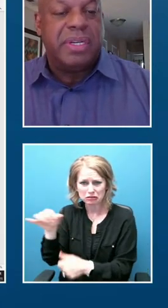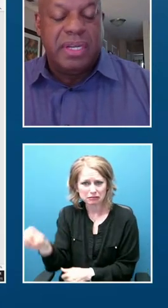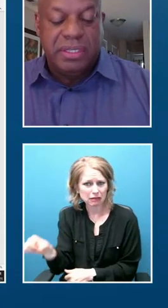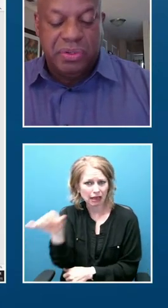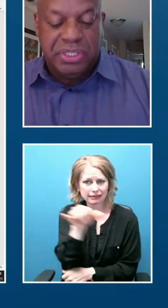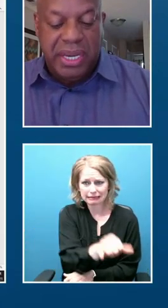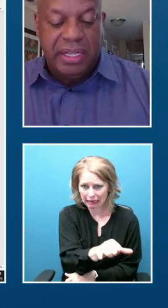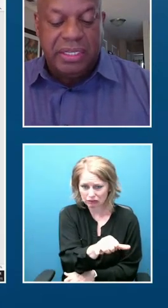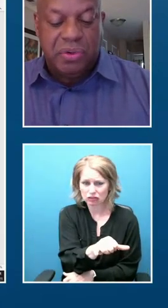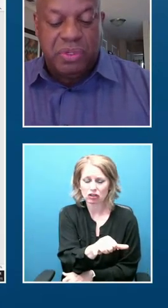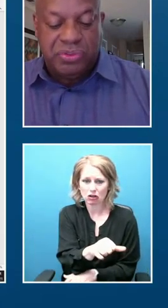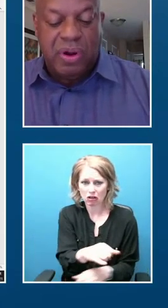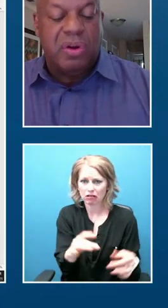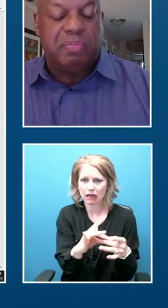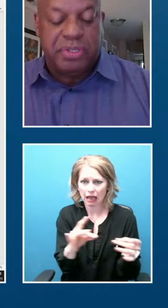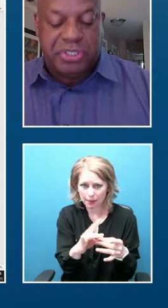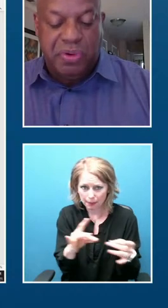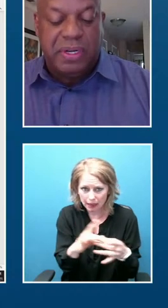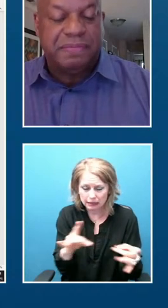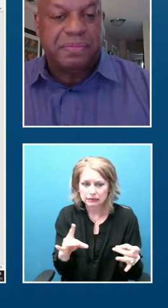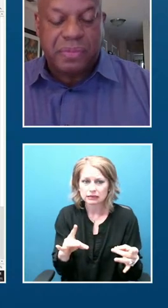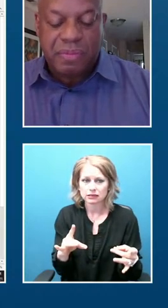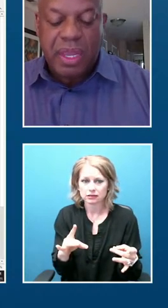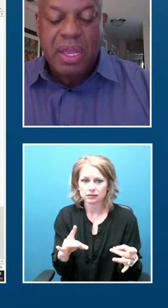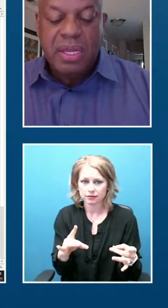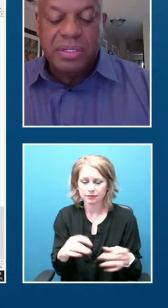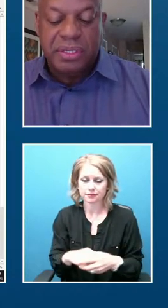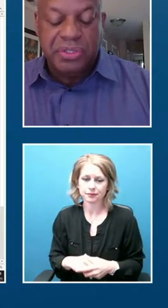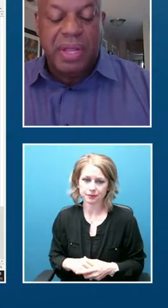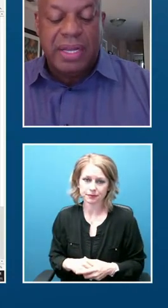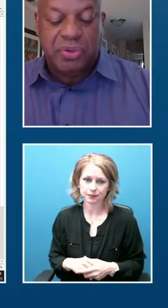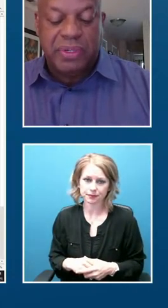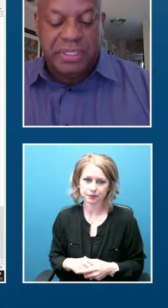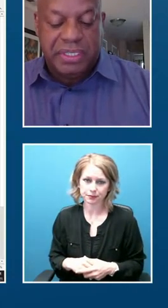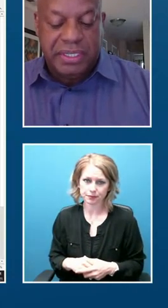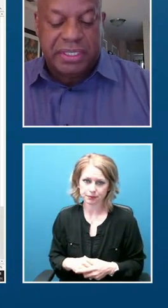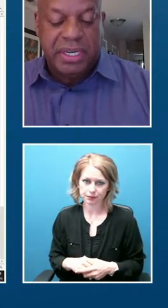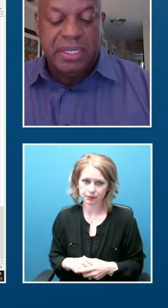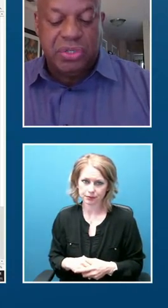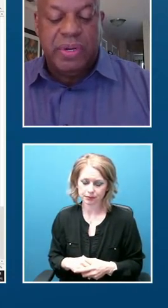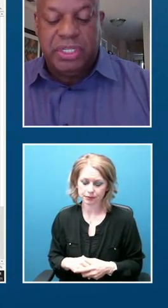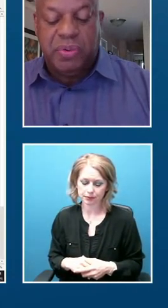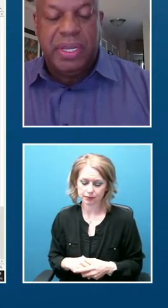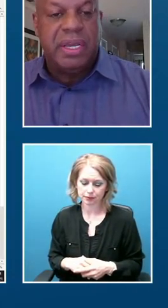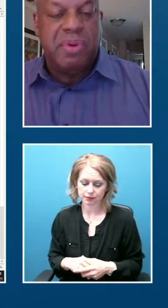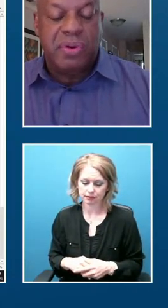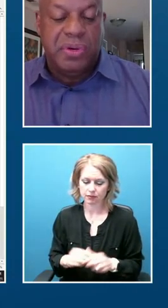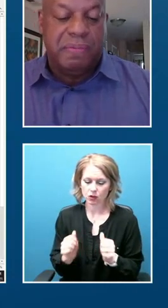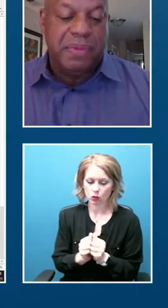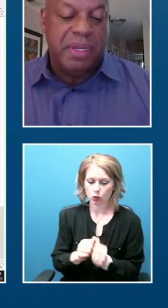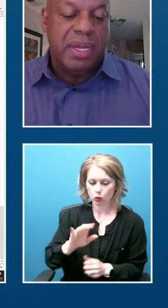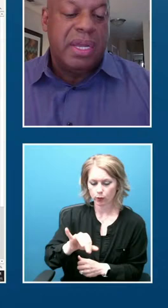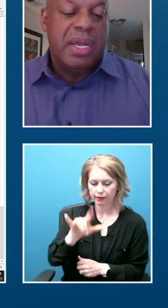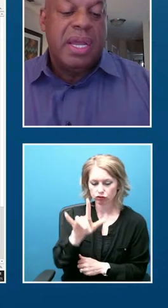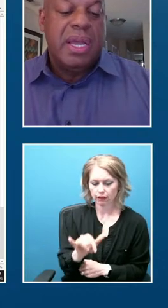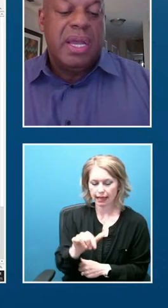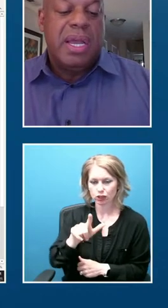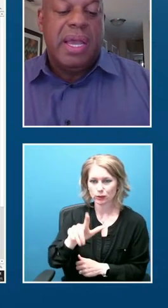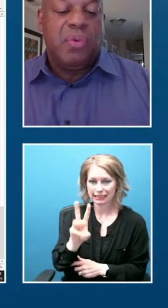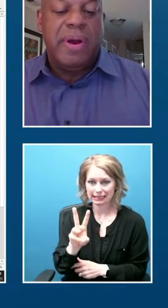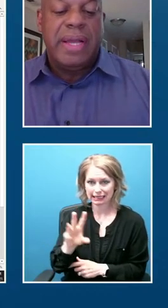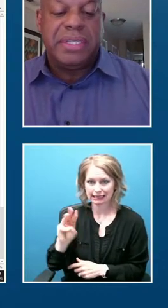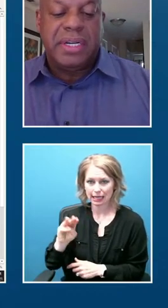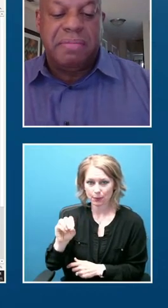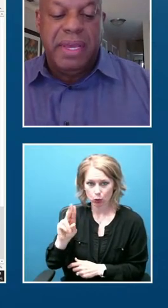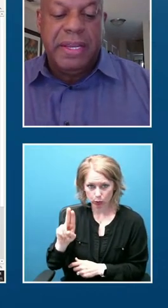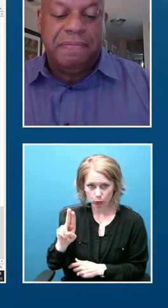claims to a challenge withdrawn pursuant to the July 26, 2020 MOU.